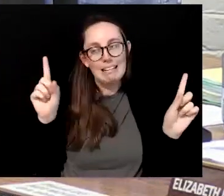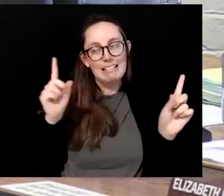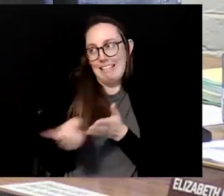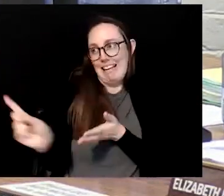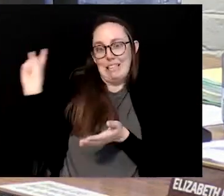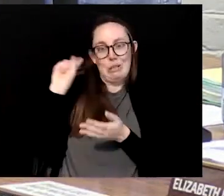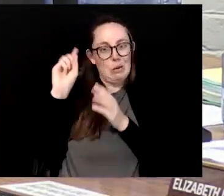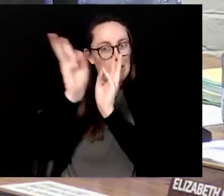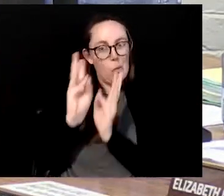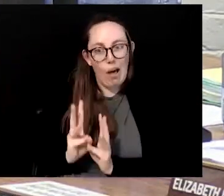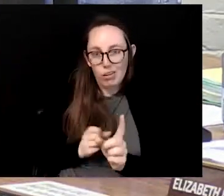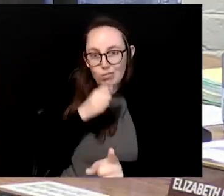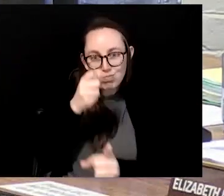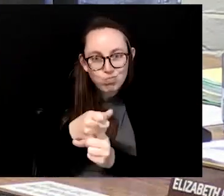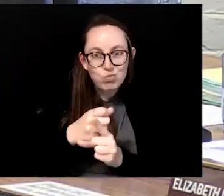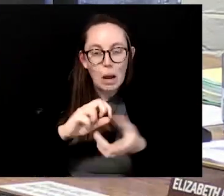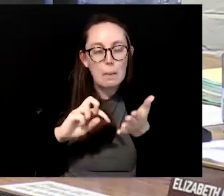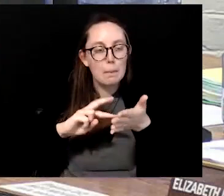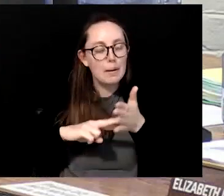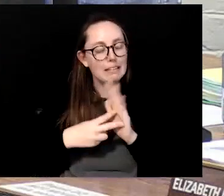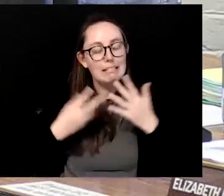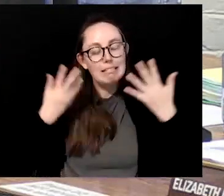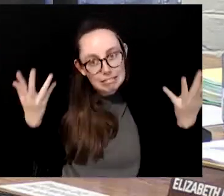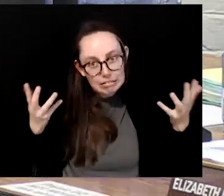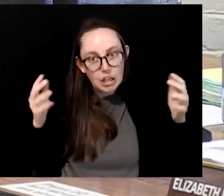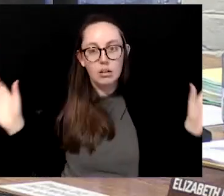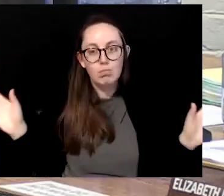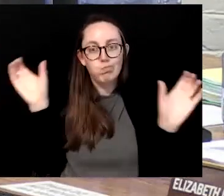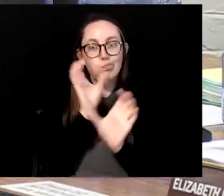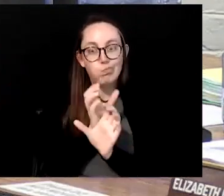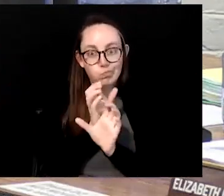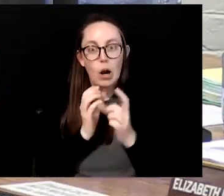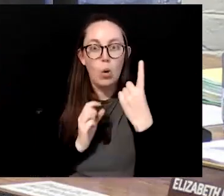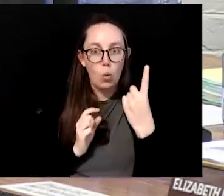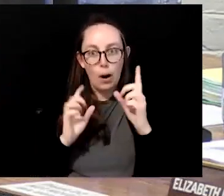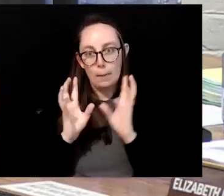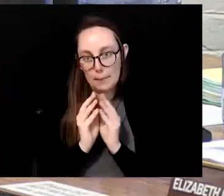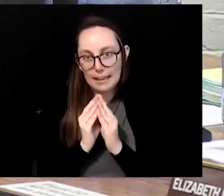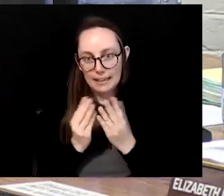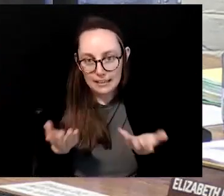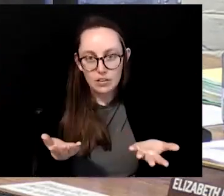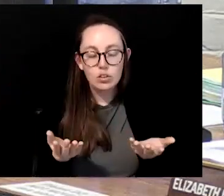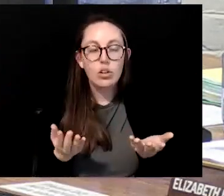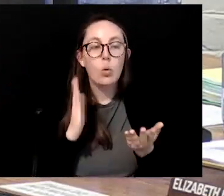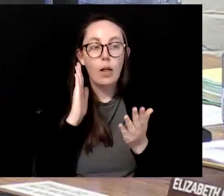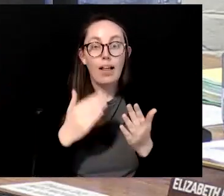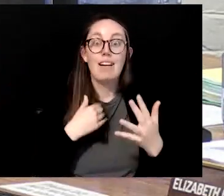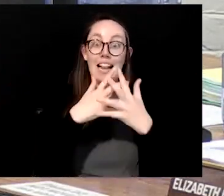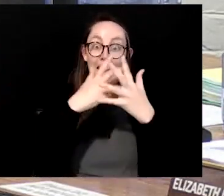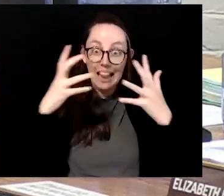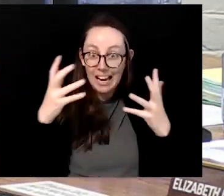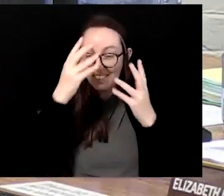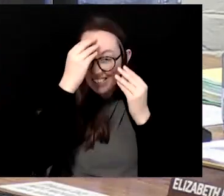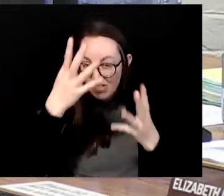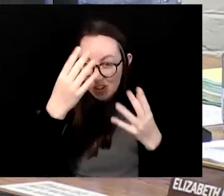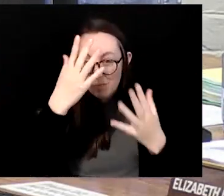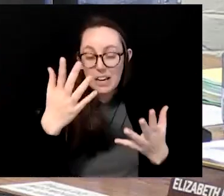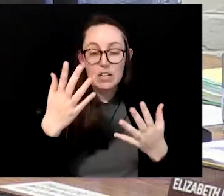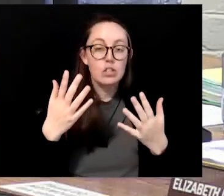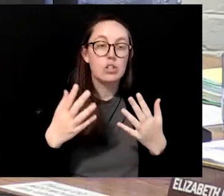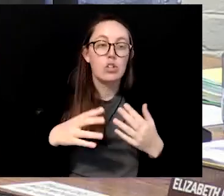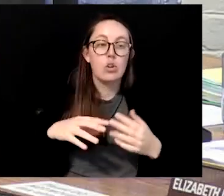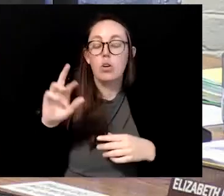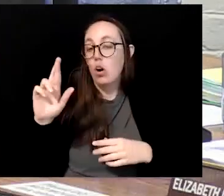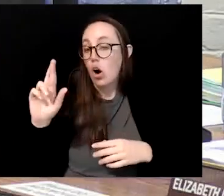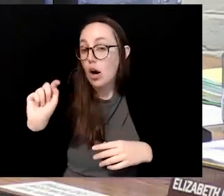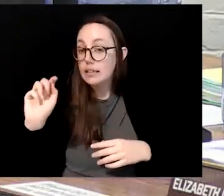lot of information it's going to be uh a really a really great meeting um and so both uh obviously RTM reps but also